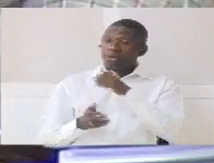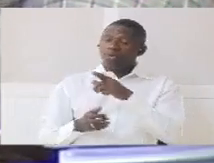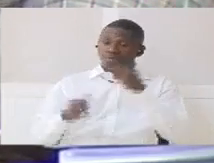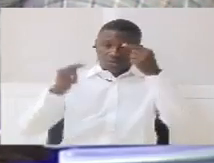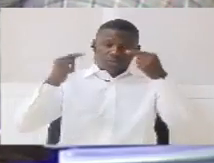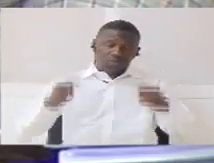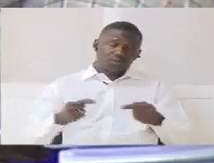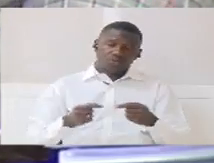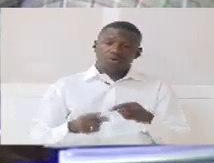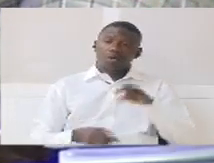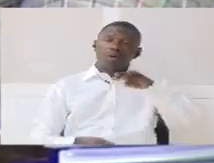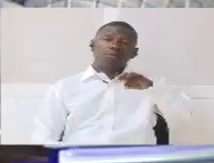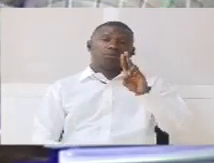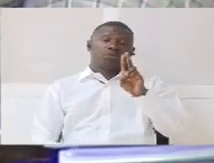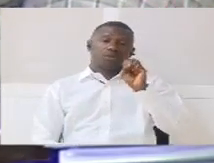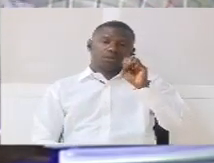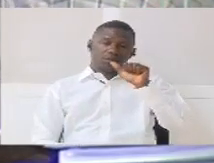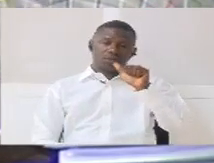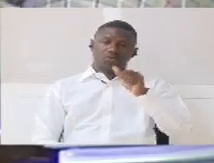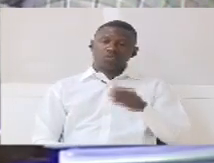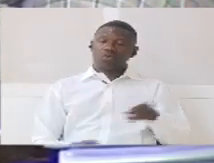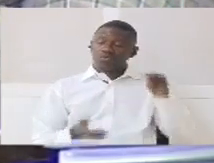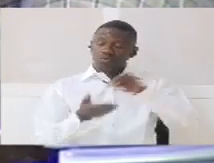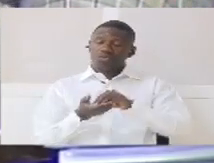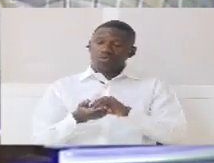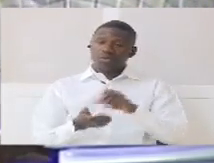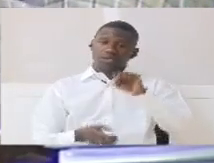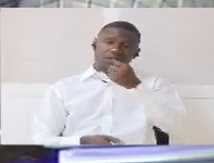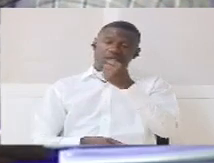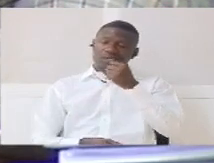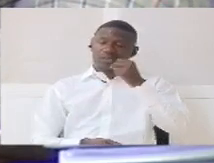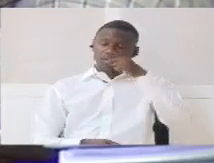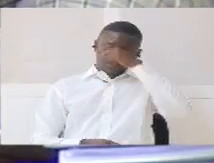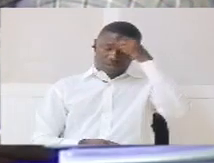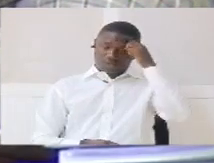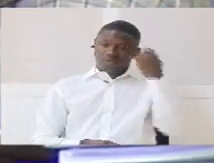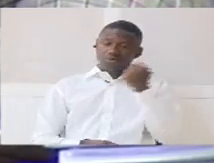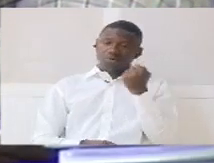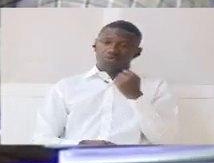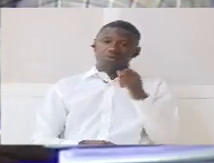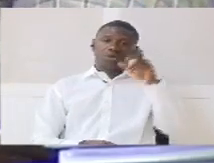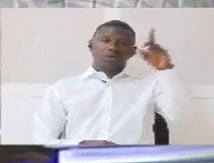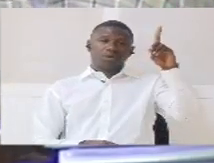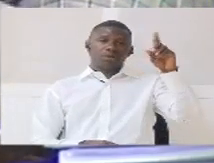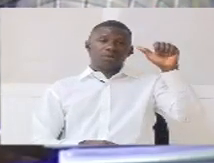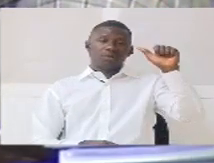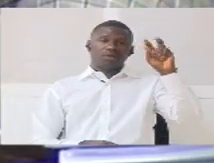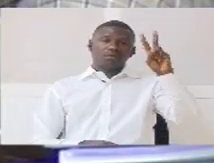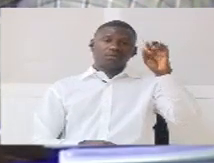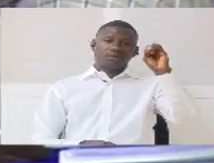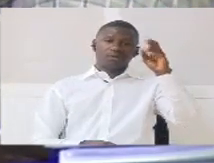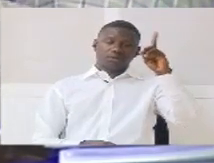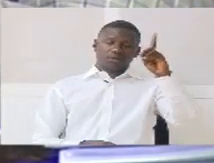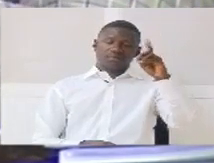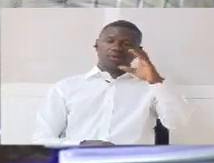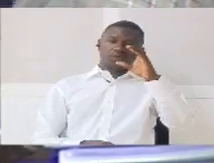hard labor because David Koli wanted to humiliate him and punish him